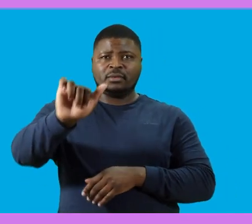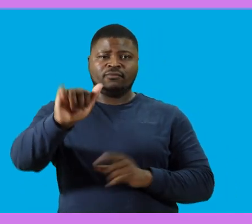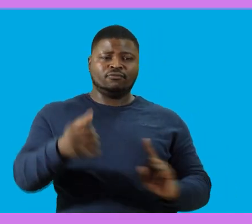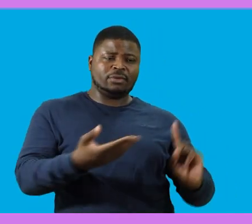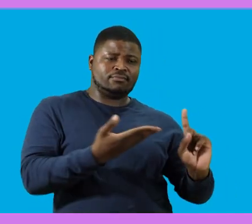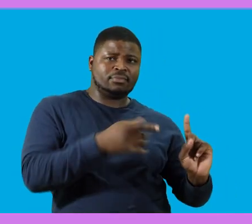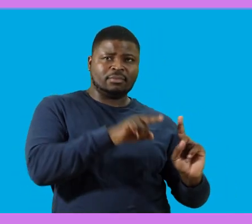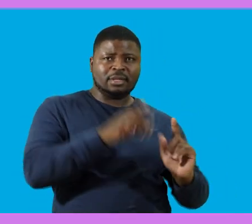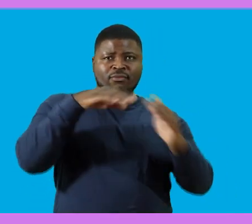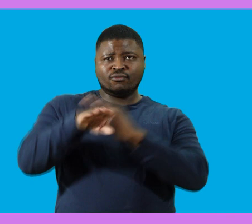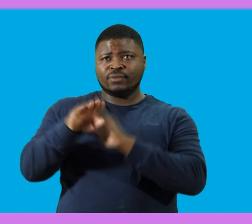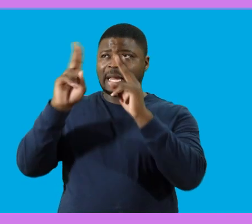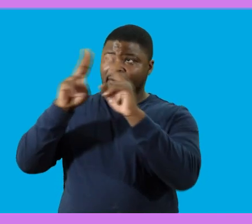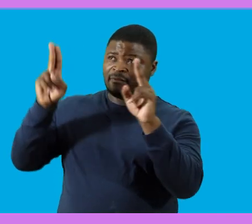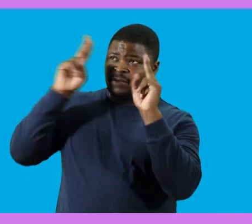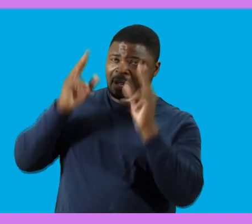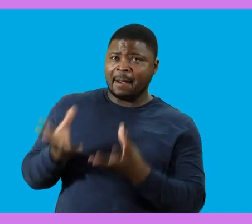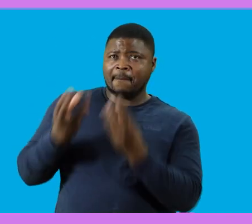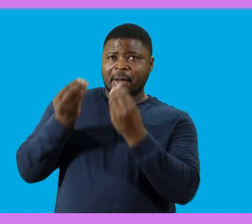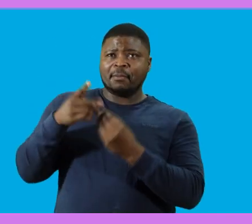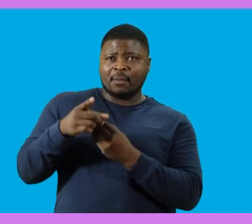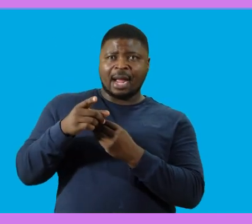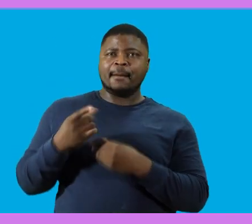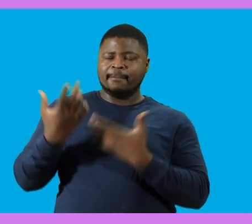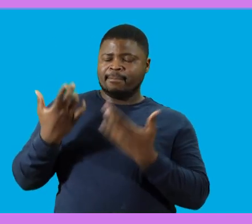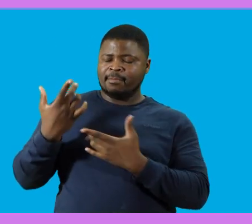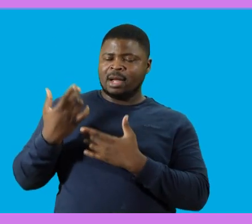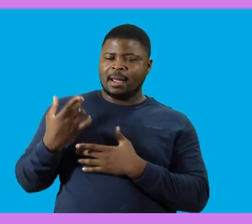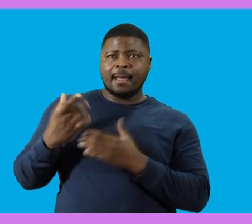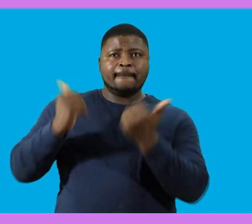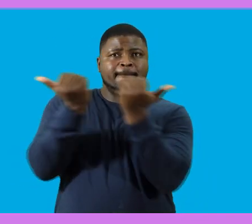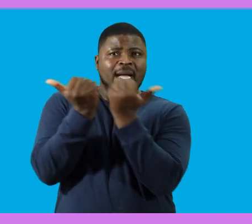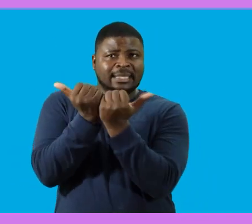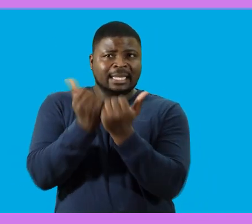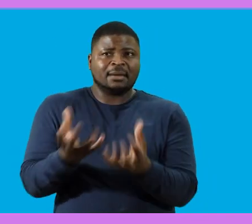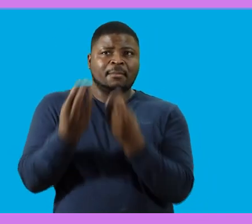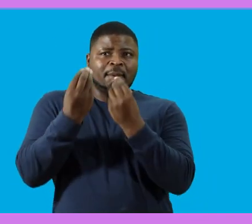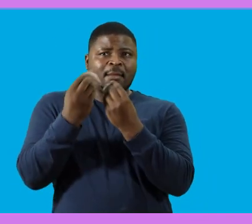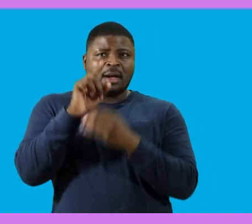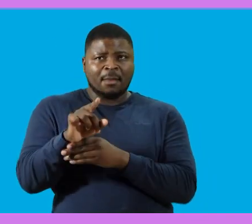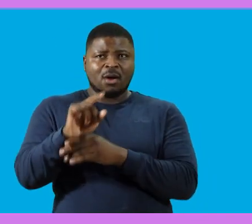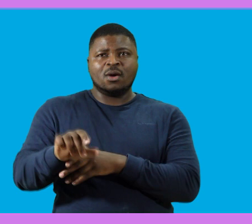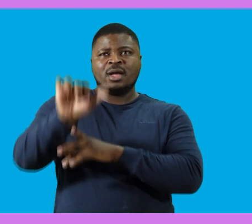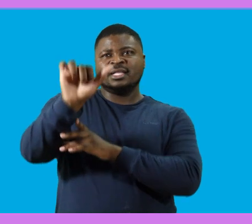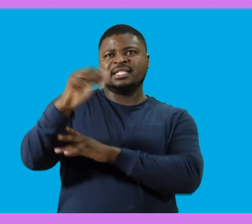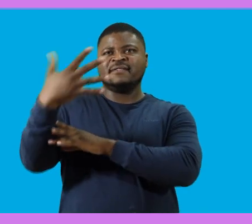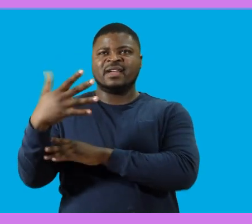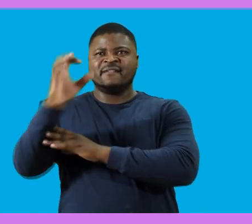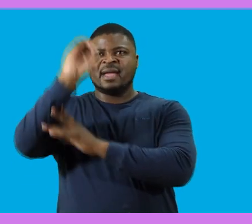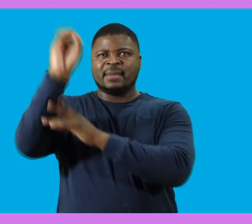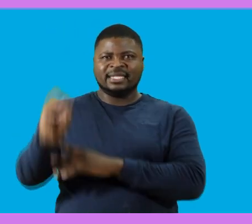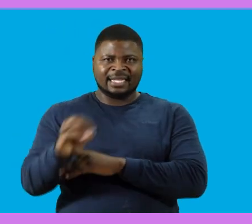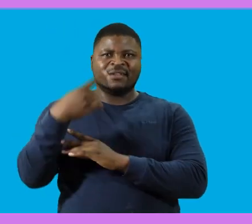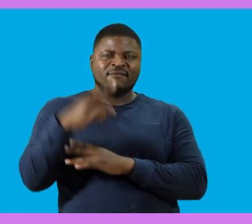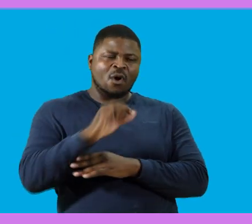Sarah goes to university and receives a bursary for 65% of her study fees. How much